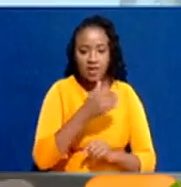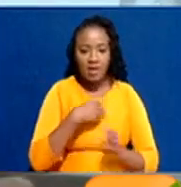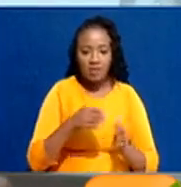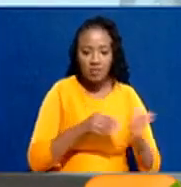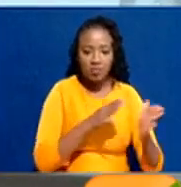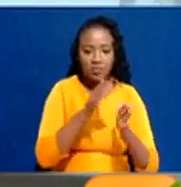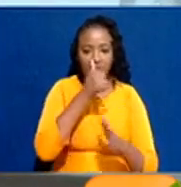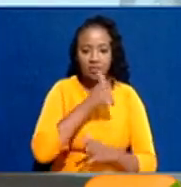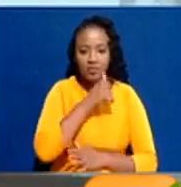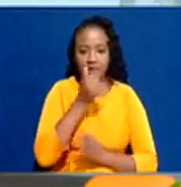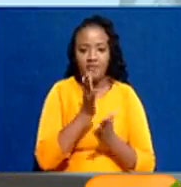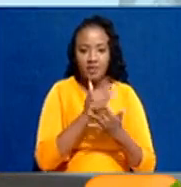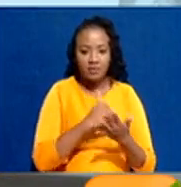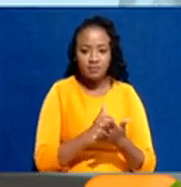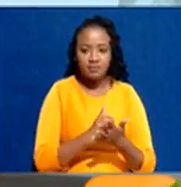private sector to